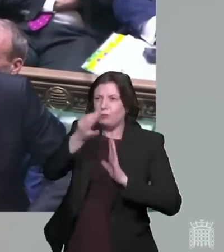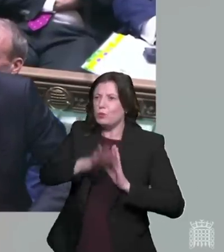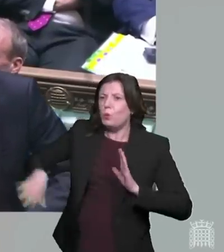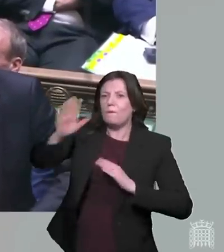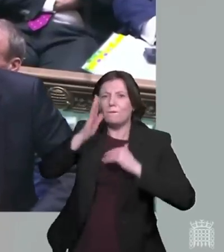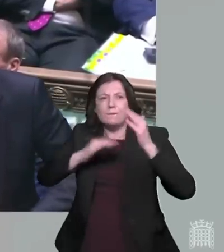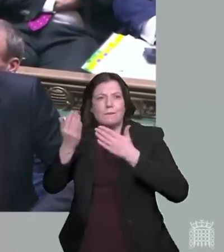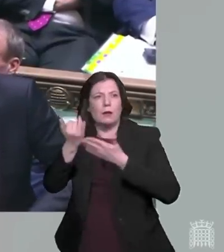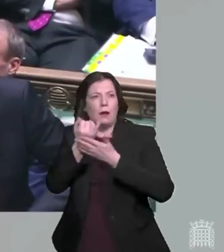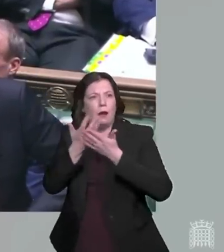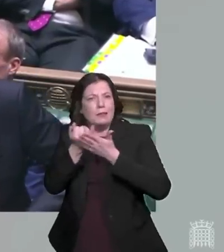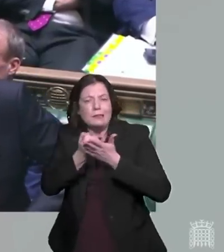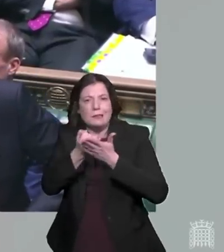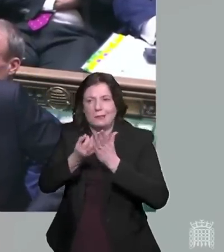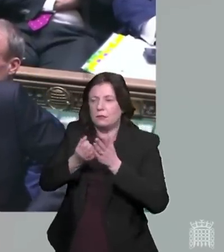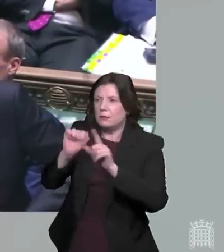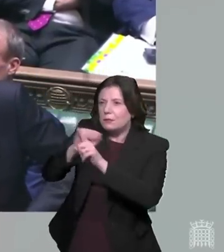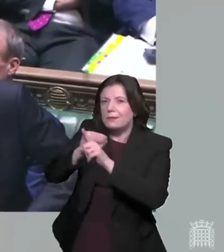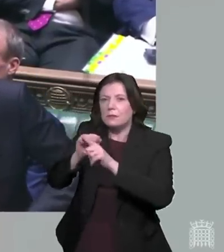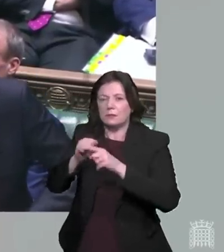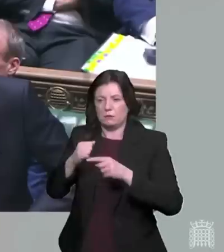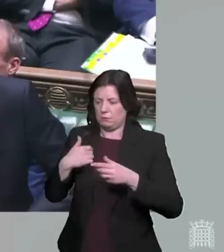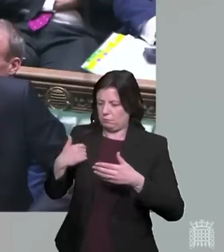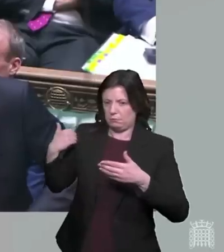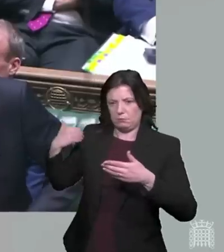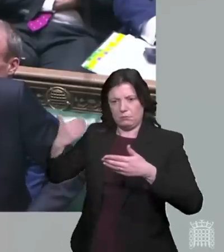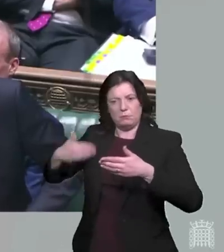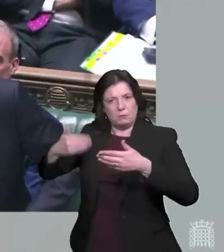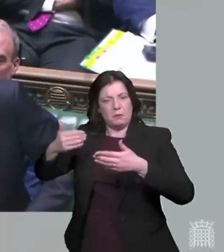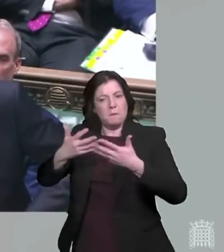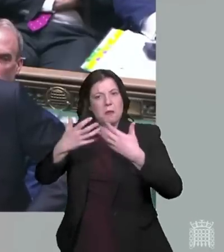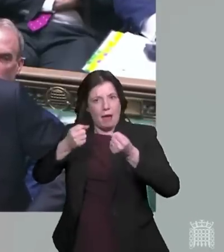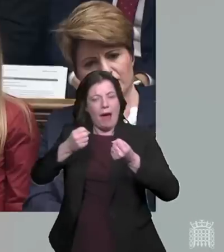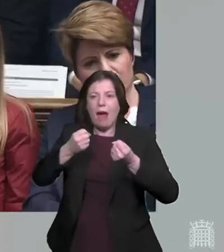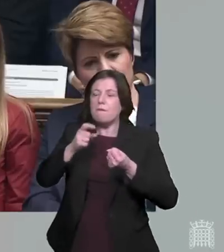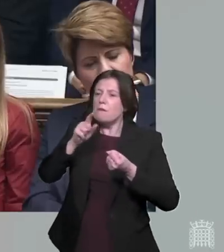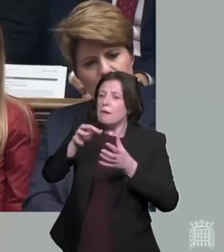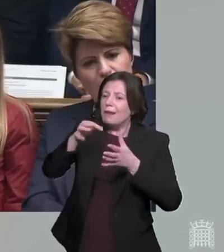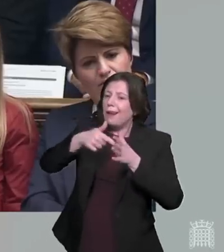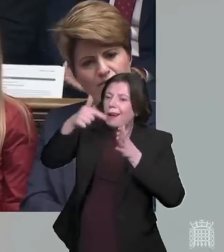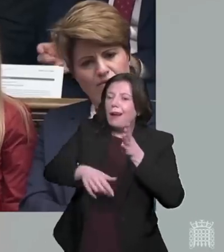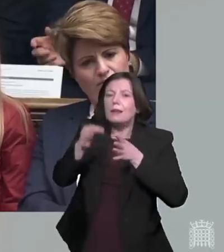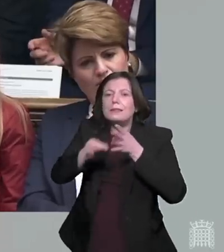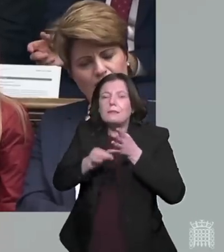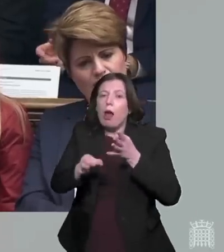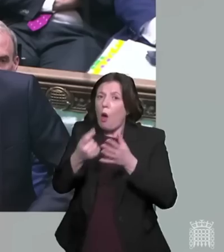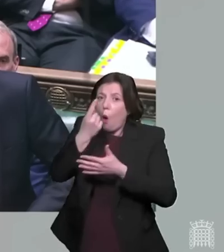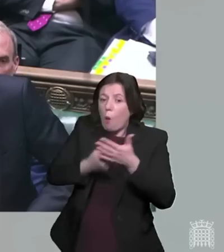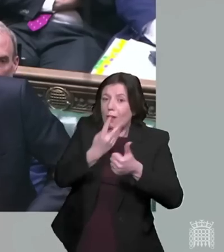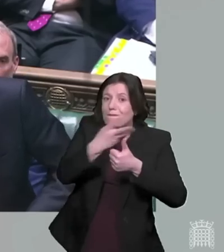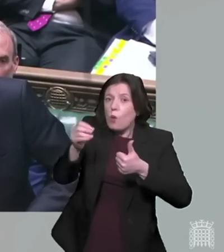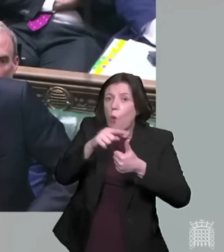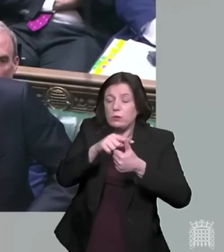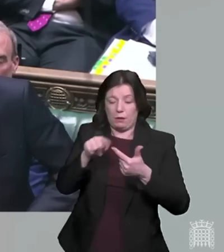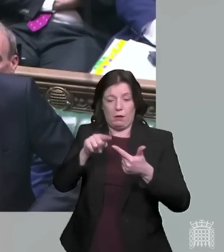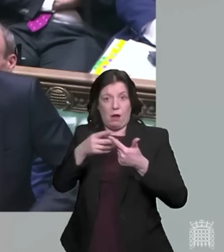country. I'm very happy to make sure that we're making progress on the scheme that she mentioned and ensure that gets the detail of that, but not just the 40 hospitals, but 90